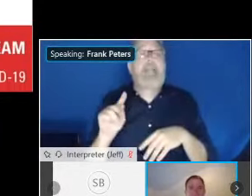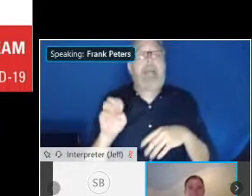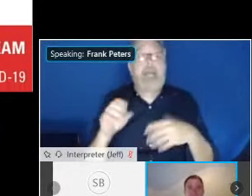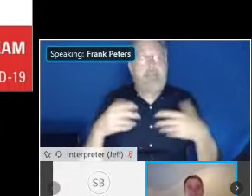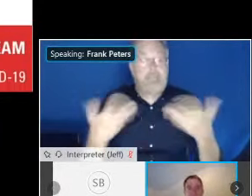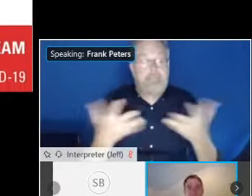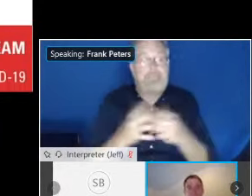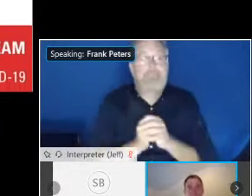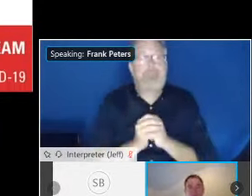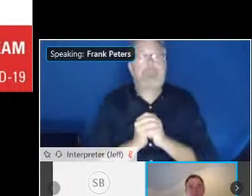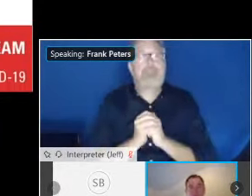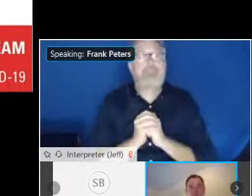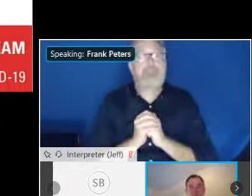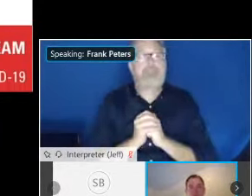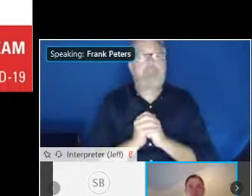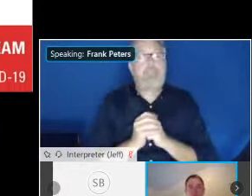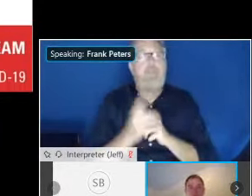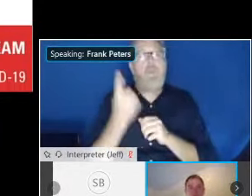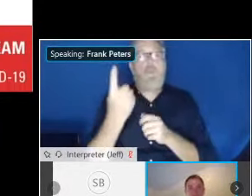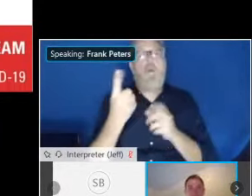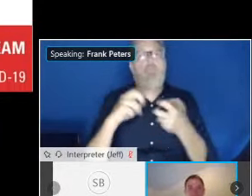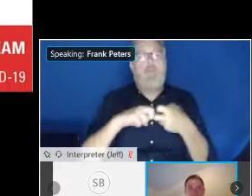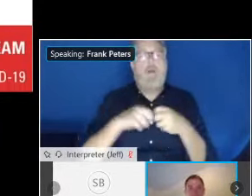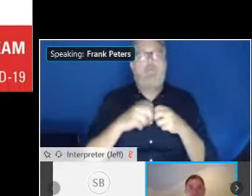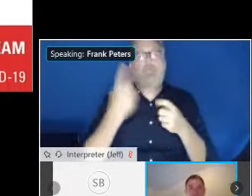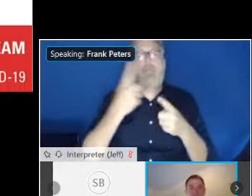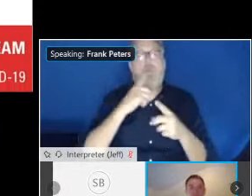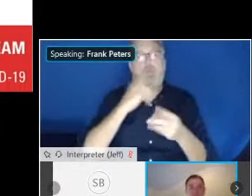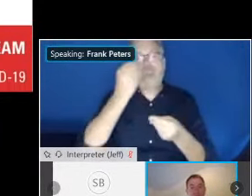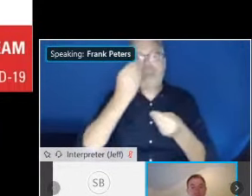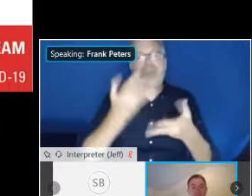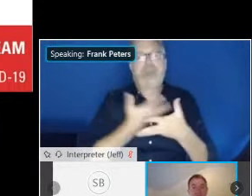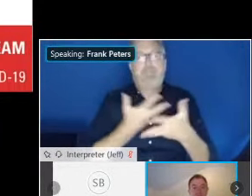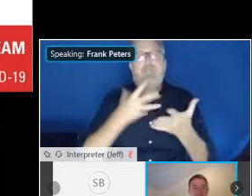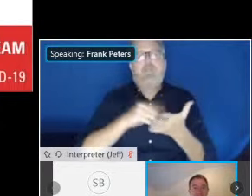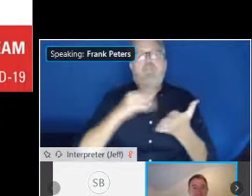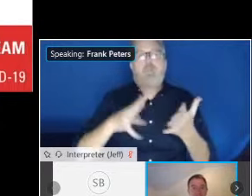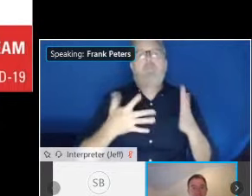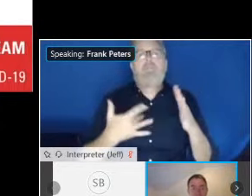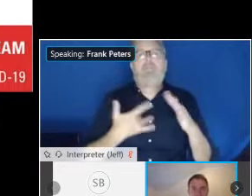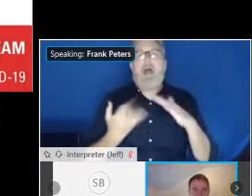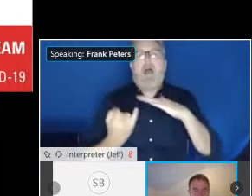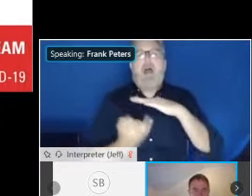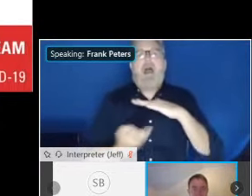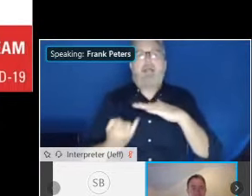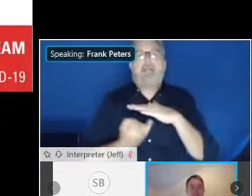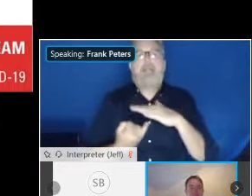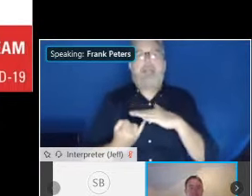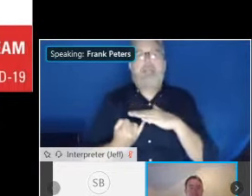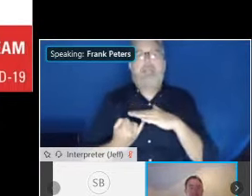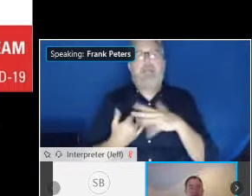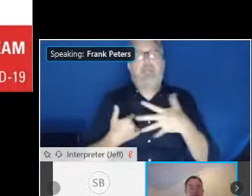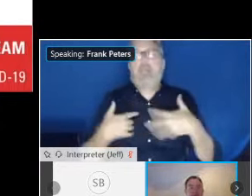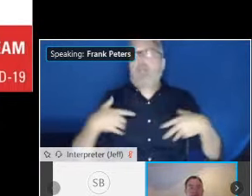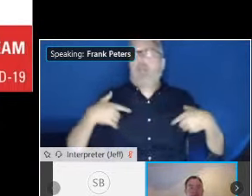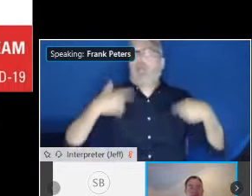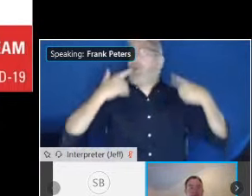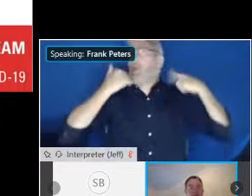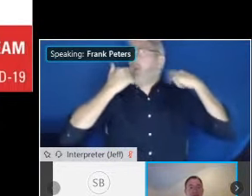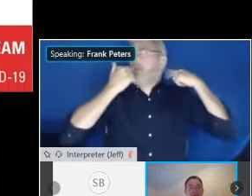One of the issues that was reported to us was that students felt isolated while they were in